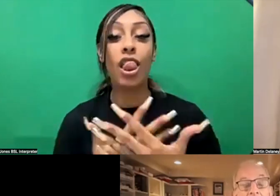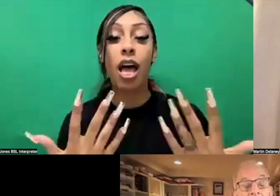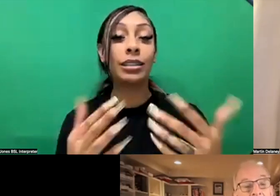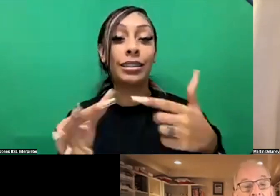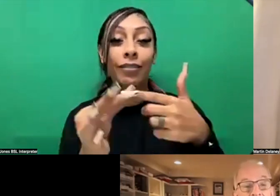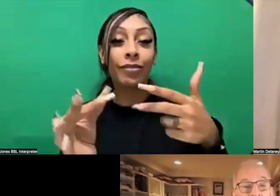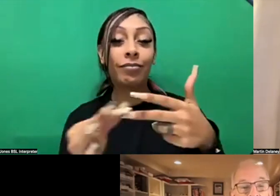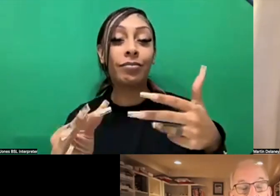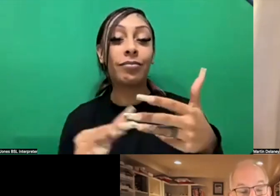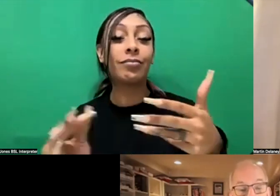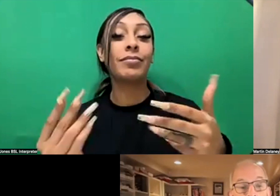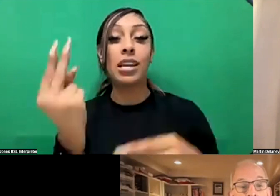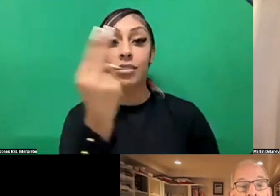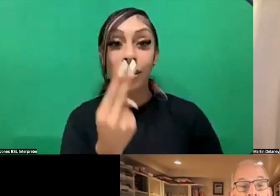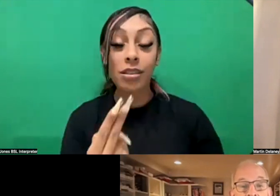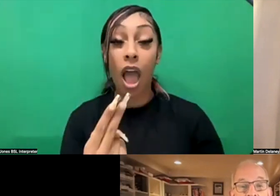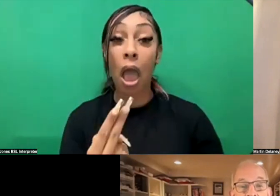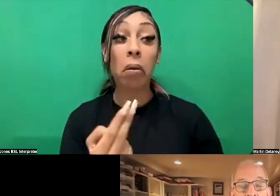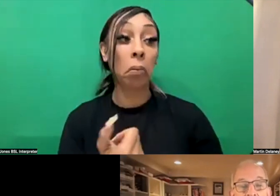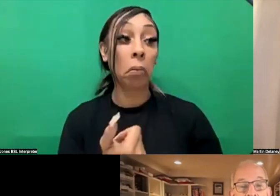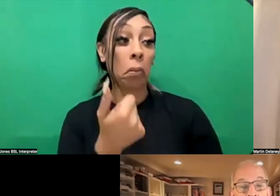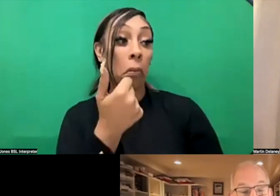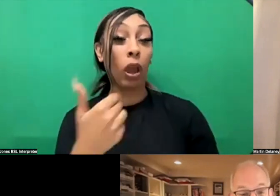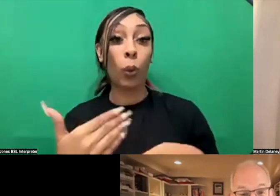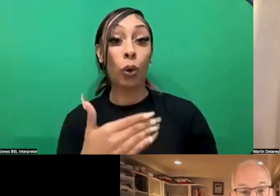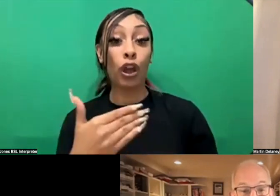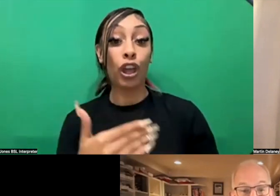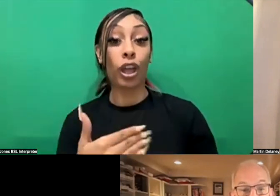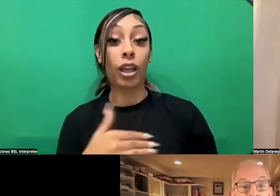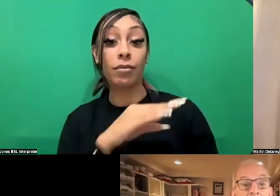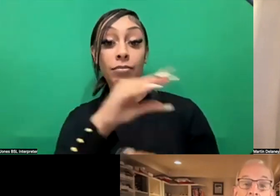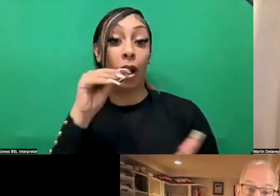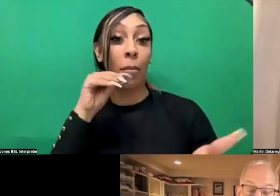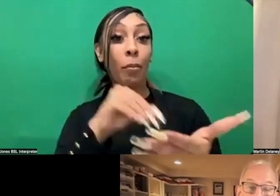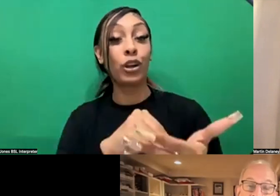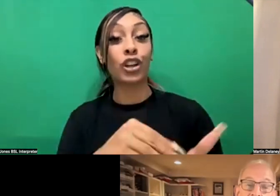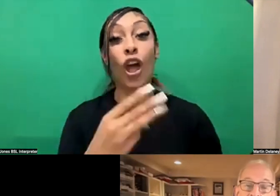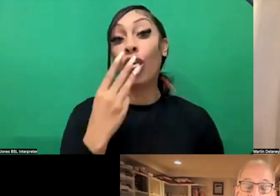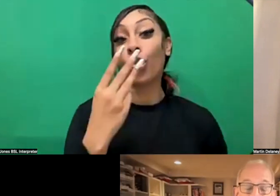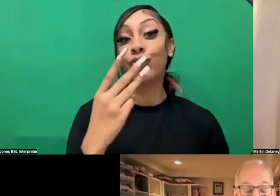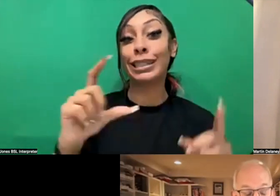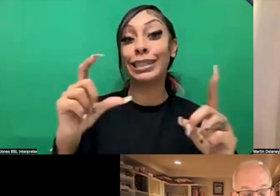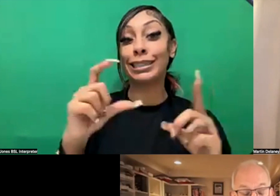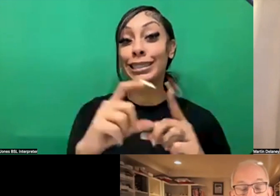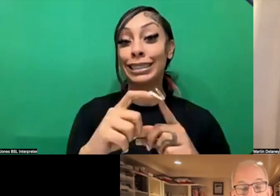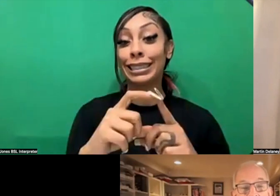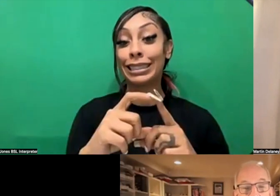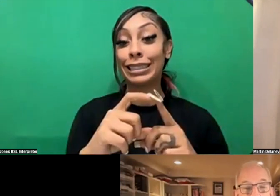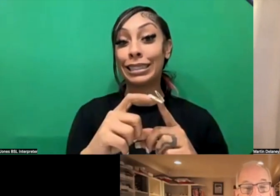design that seemed to work. And so I put this into my 3D modeler to be able